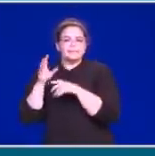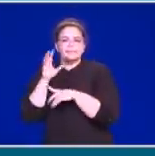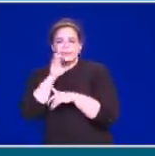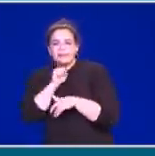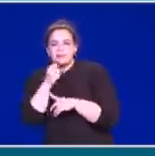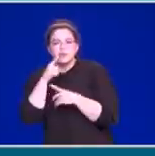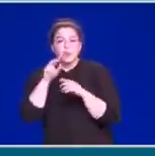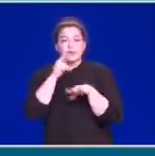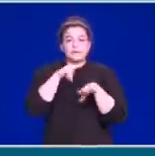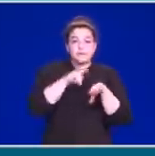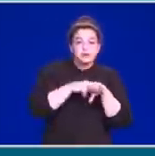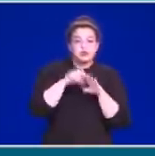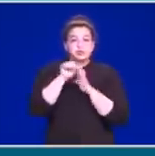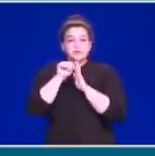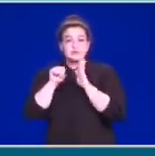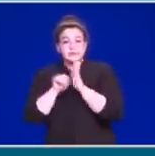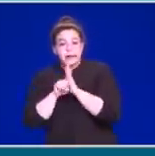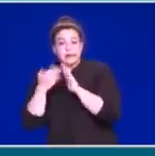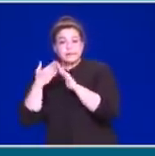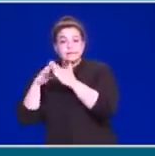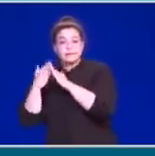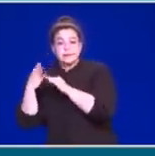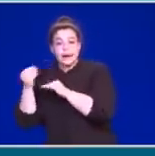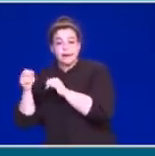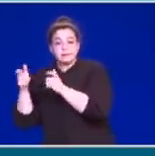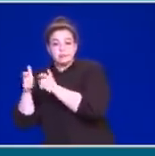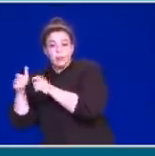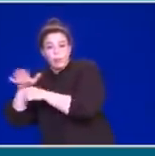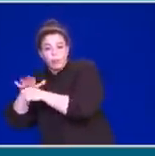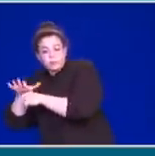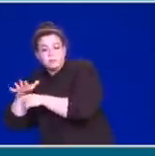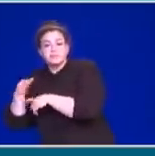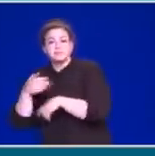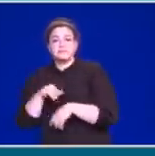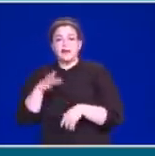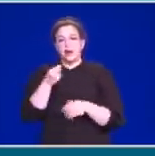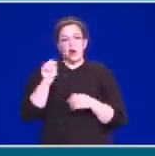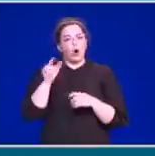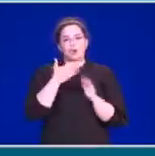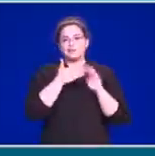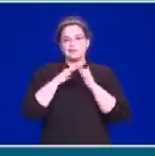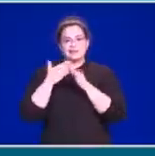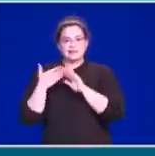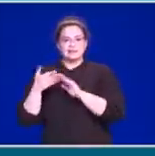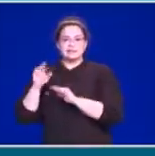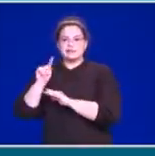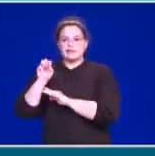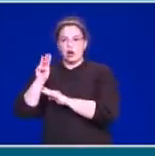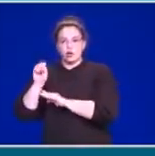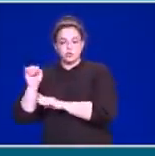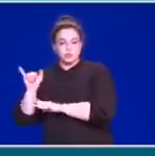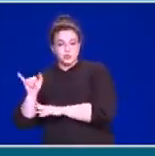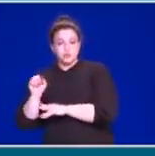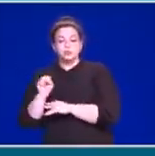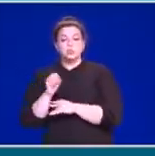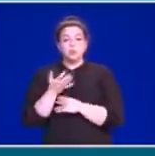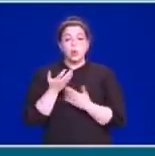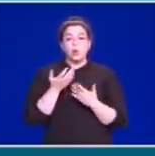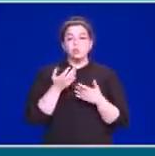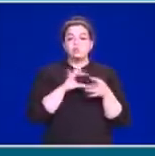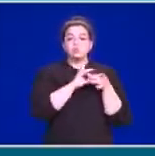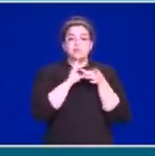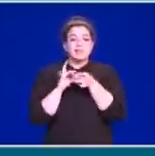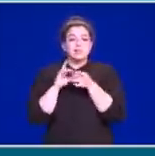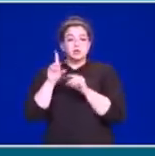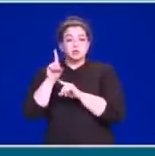nation, states, metropolitan and micropolitan statistical areas, and all cities and towns. And with respect to